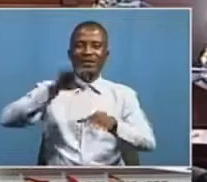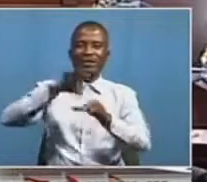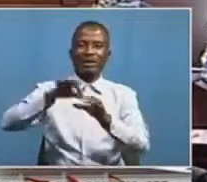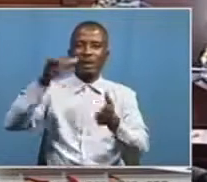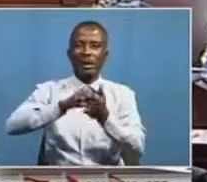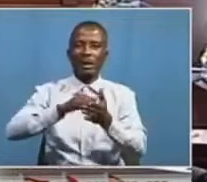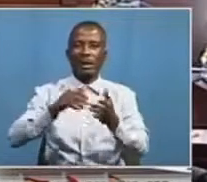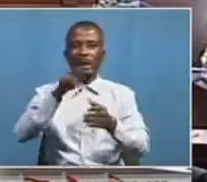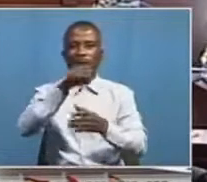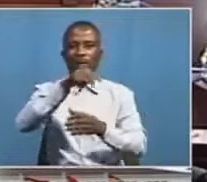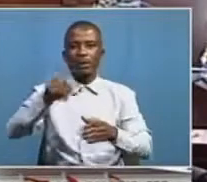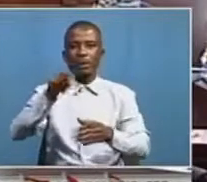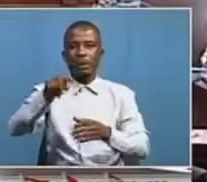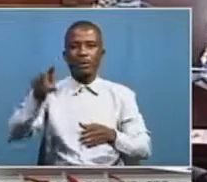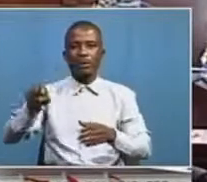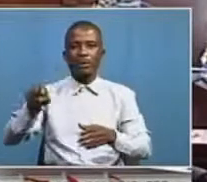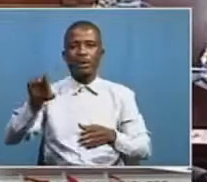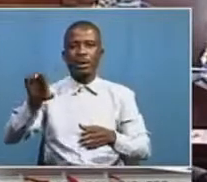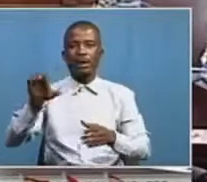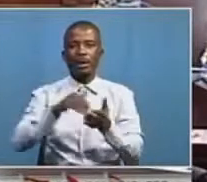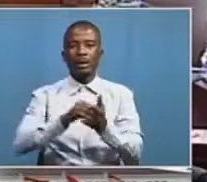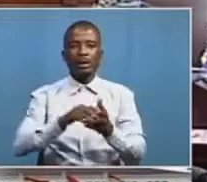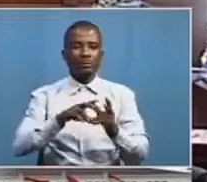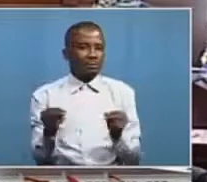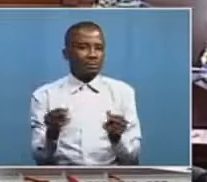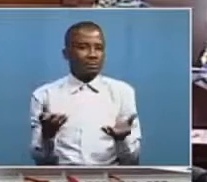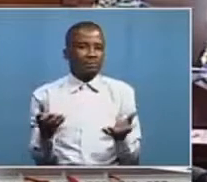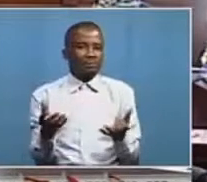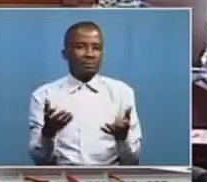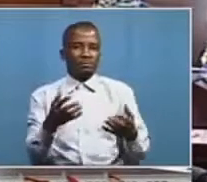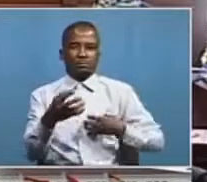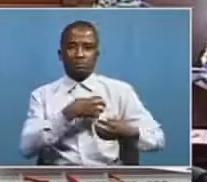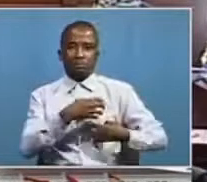petitioner. However, the petitioner has failed to adduce any